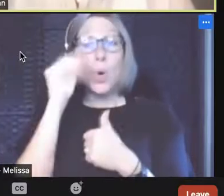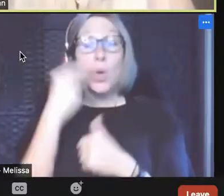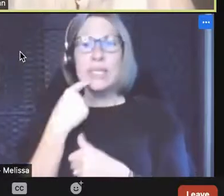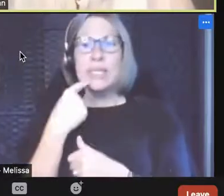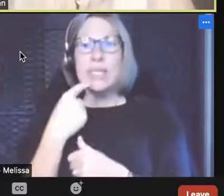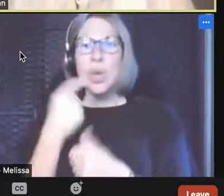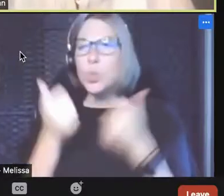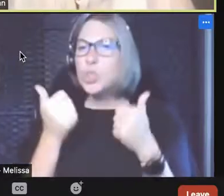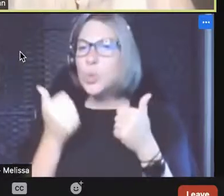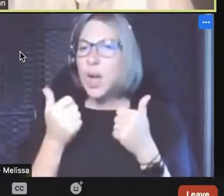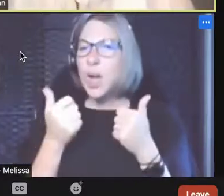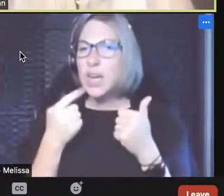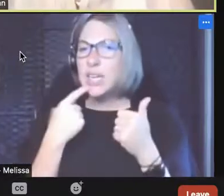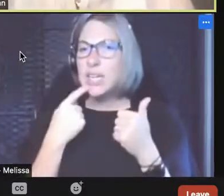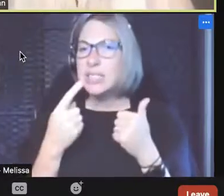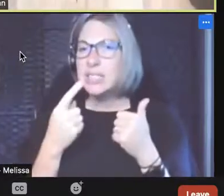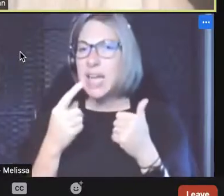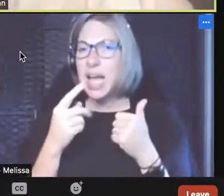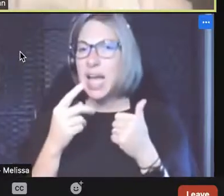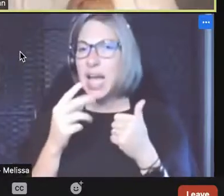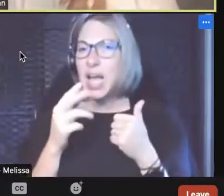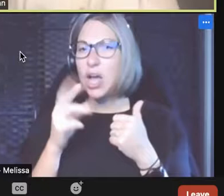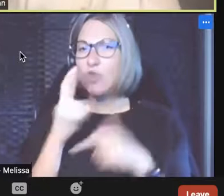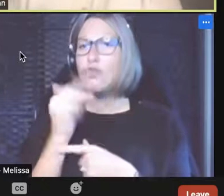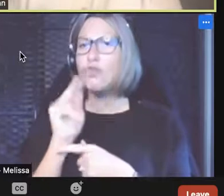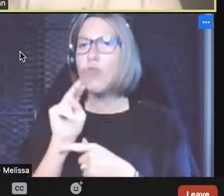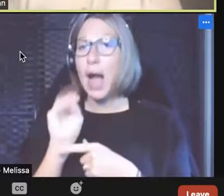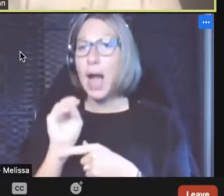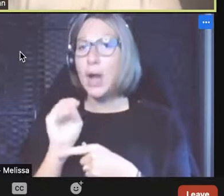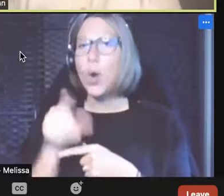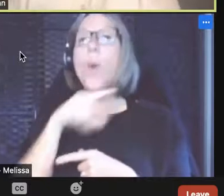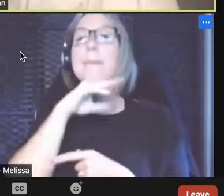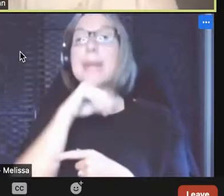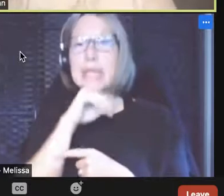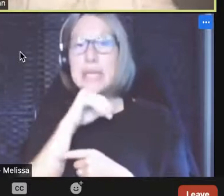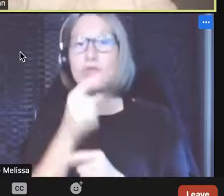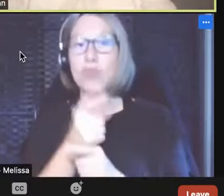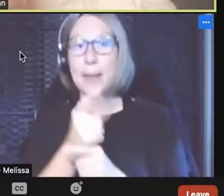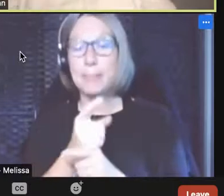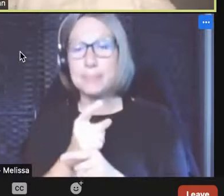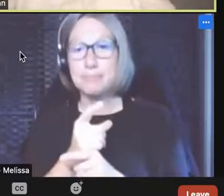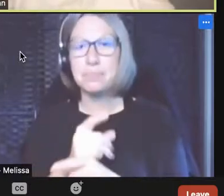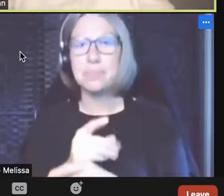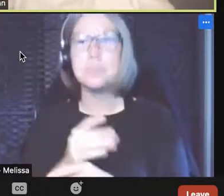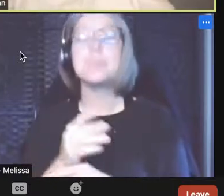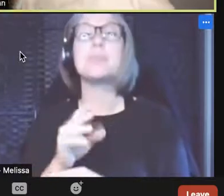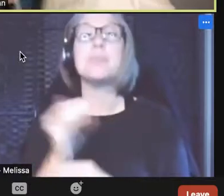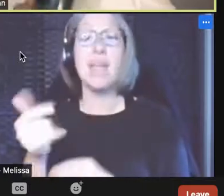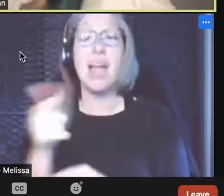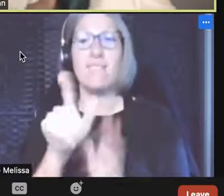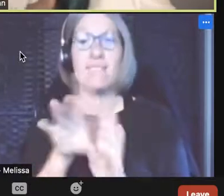which one did he say was a rhino? Oh, the pig, he said was a rhino. Okay, here's a rhino now. Rhino. Rhino. You know, he's got a